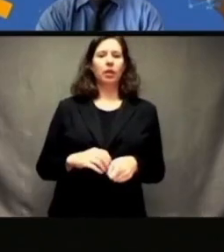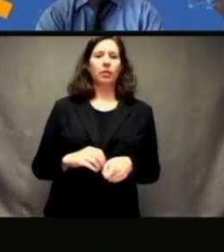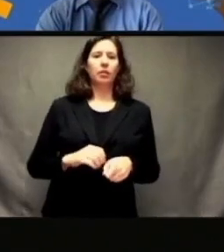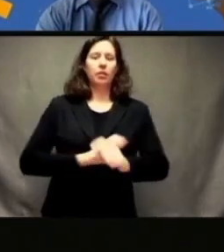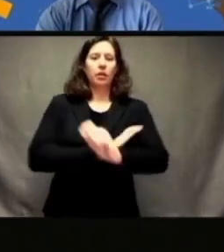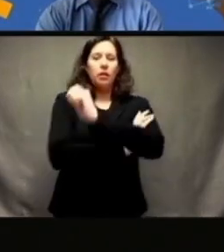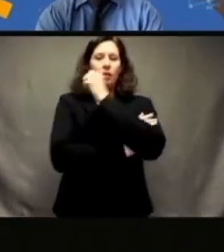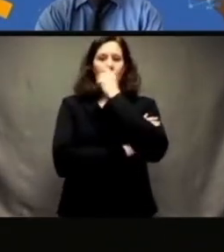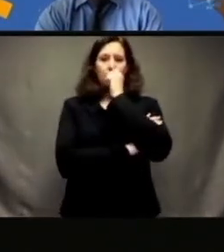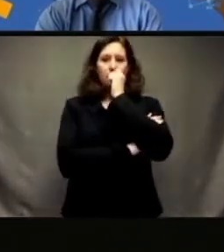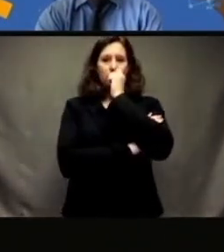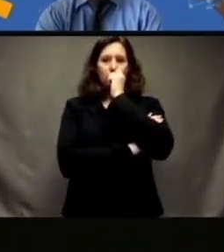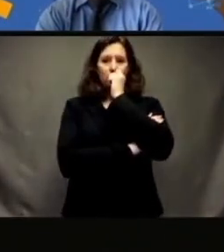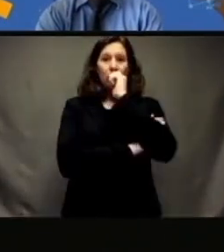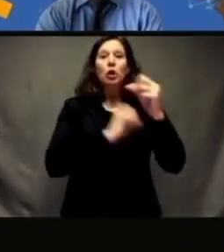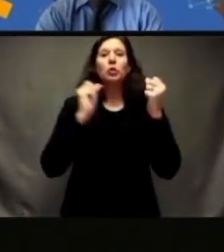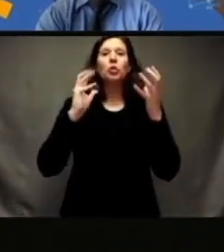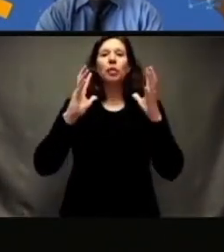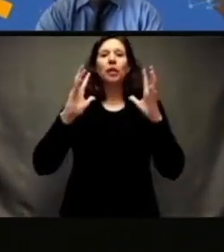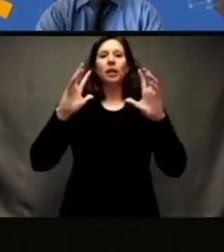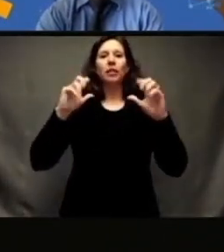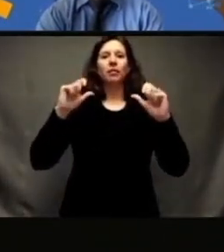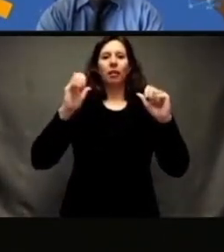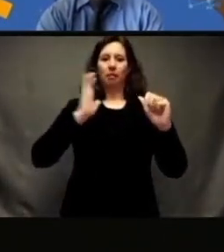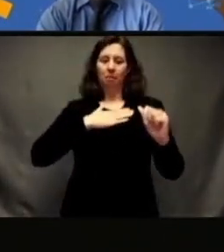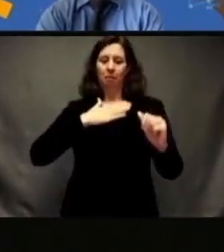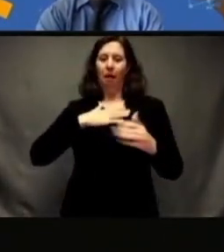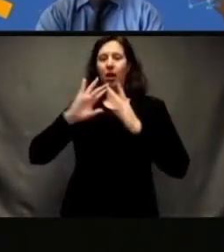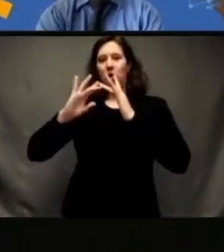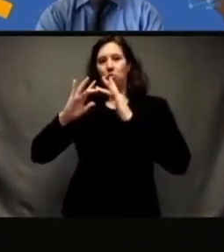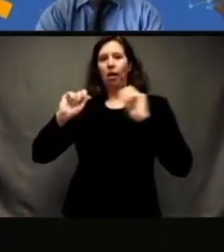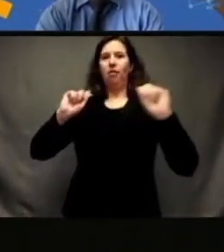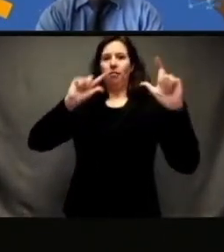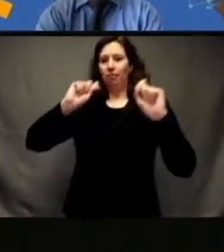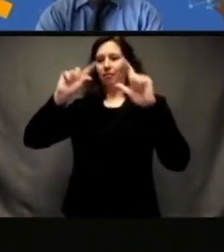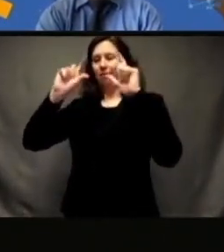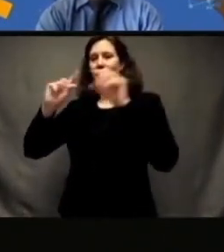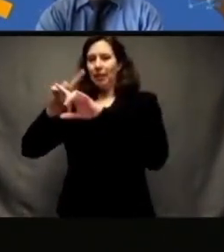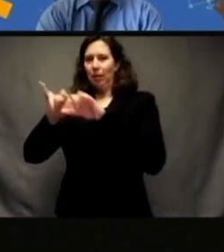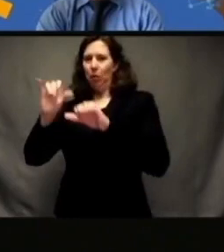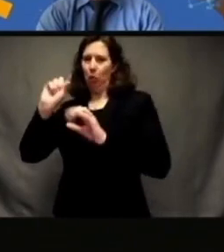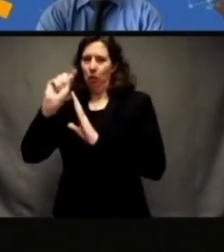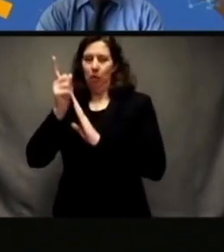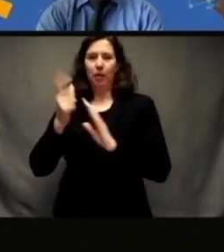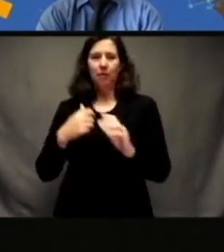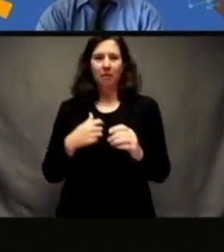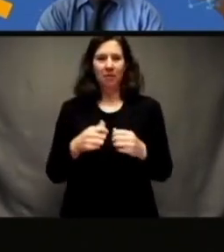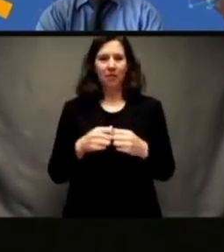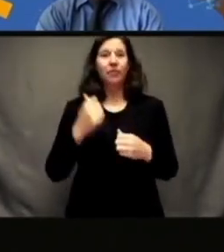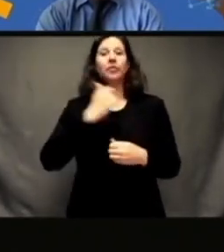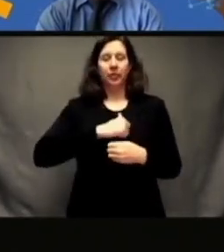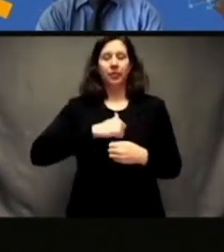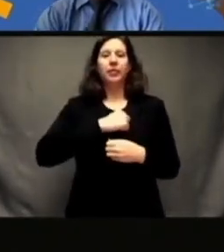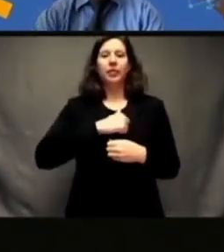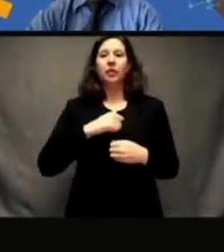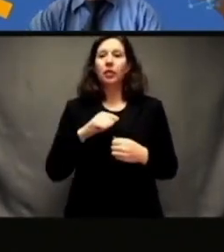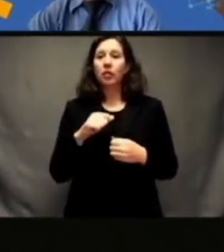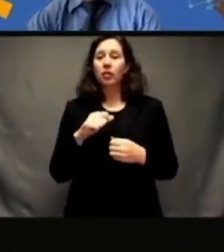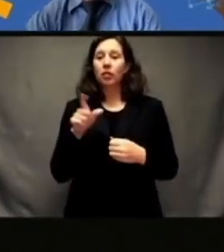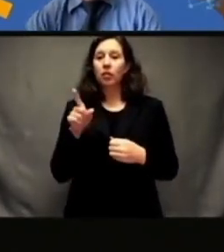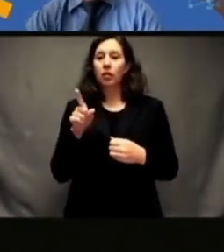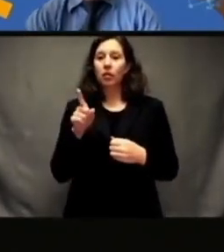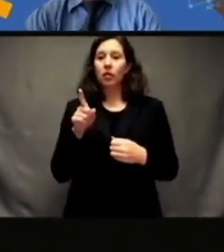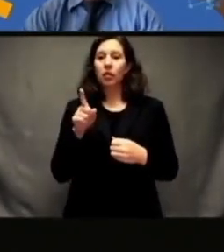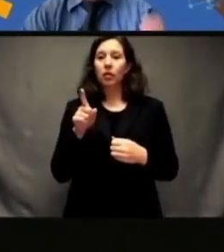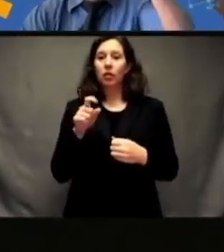Too many screens open, I think. Sorry, you want to say something while I troubleshoot